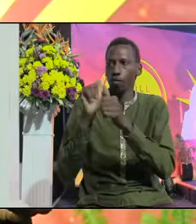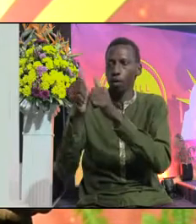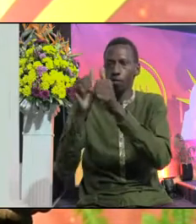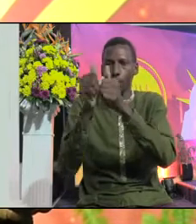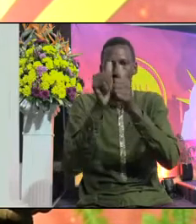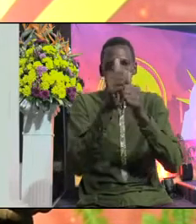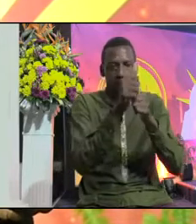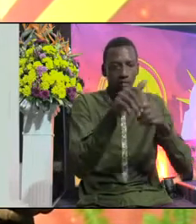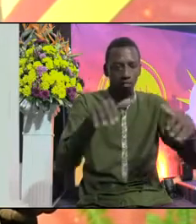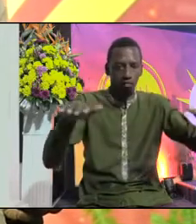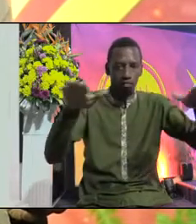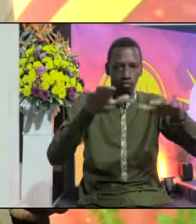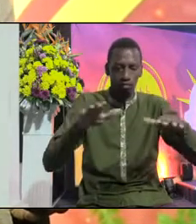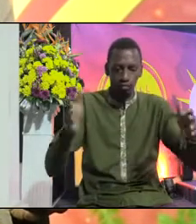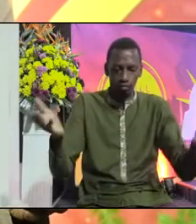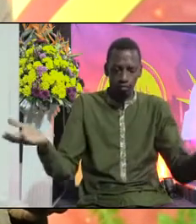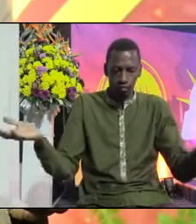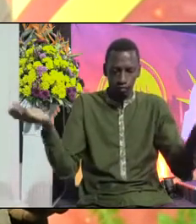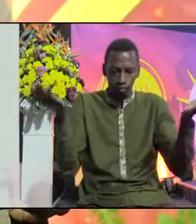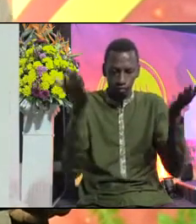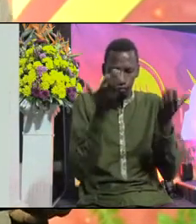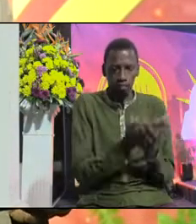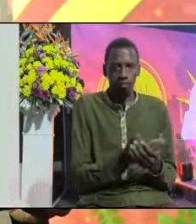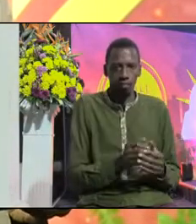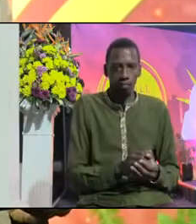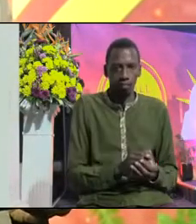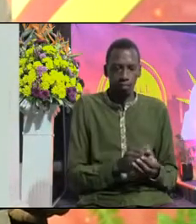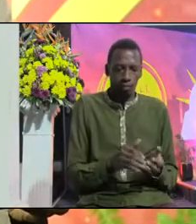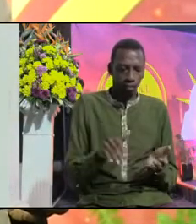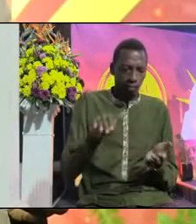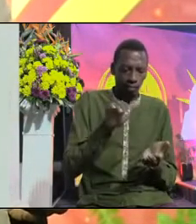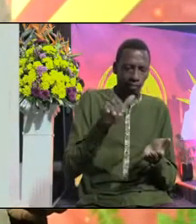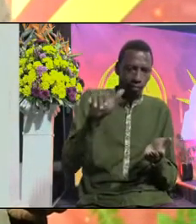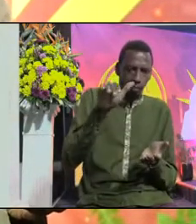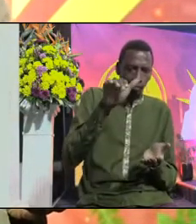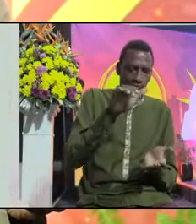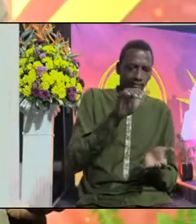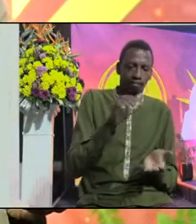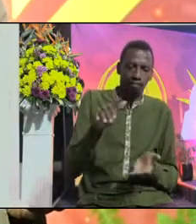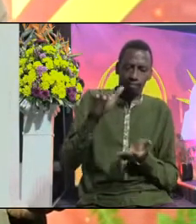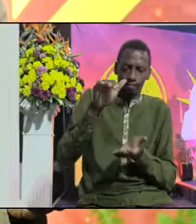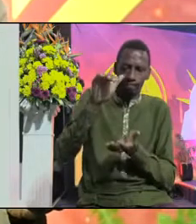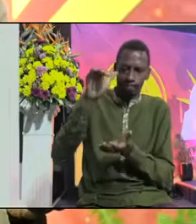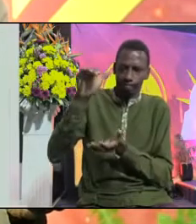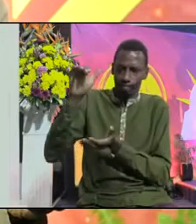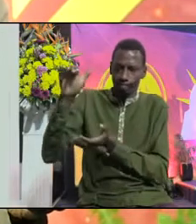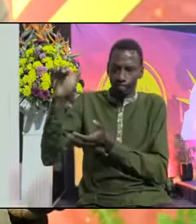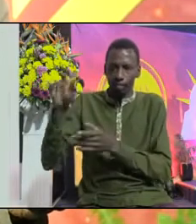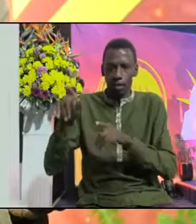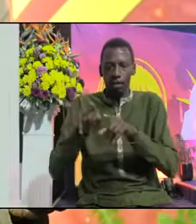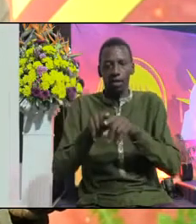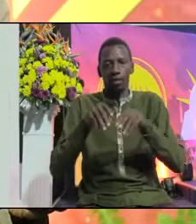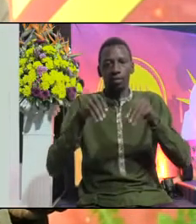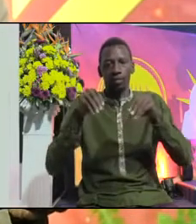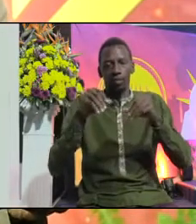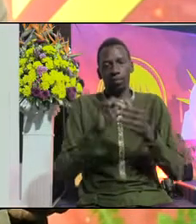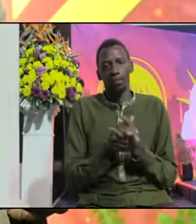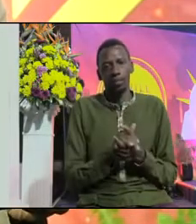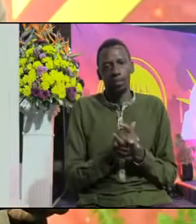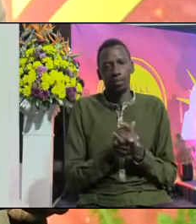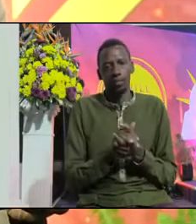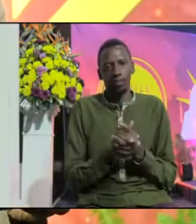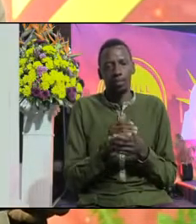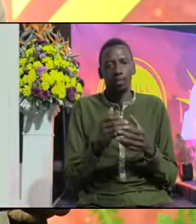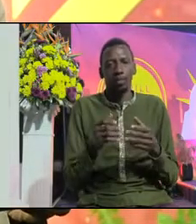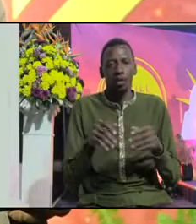fields in the cities. He piled up huge amounts of grains like sand on